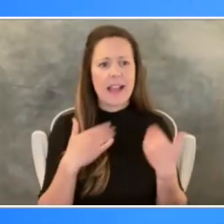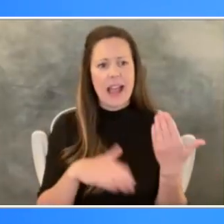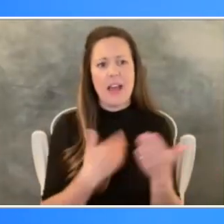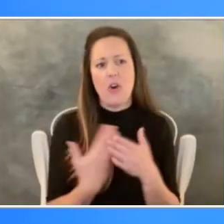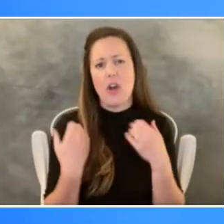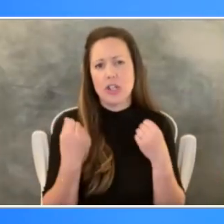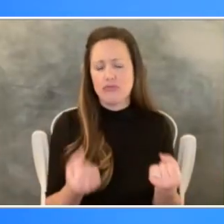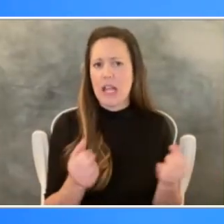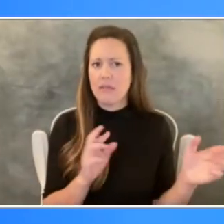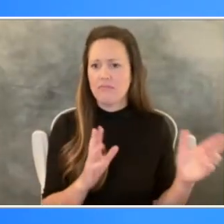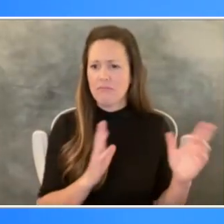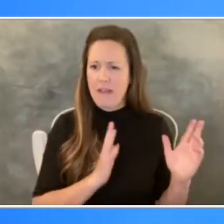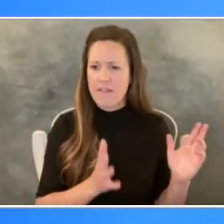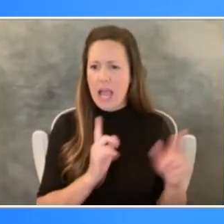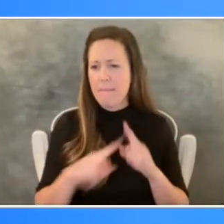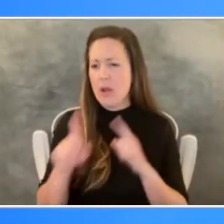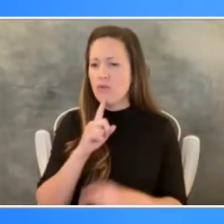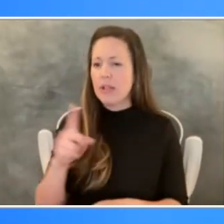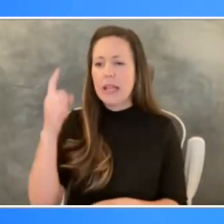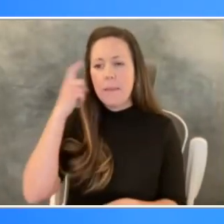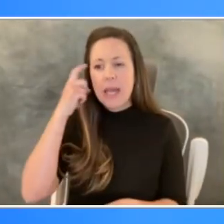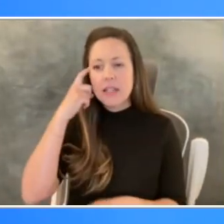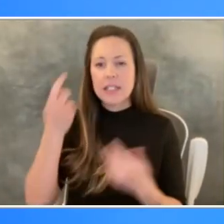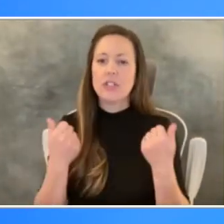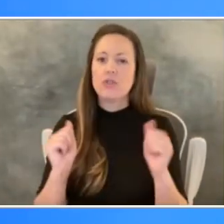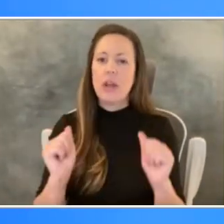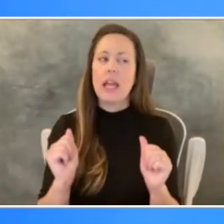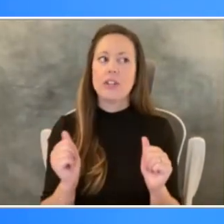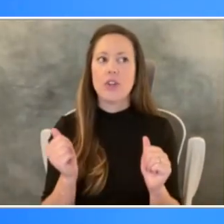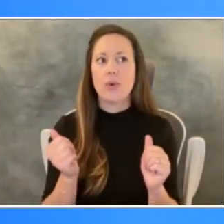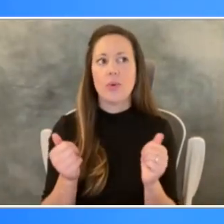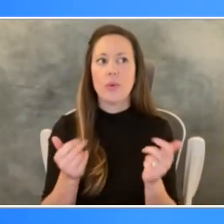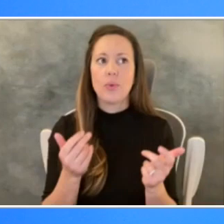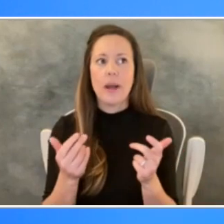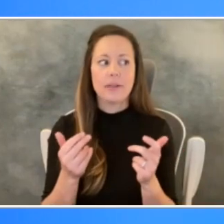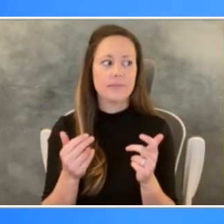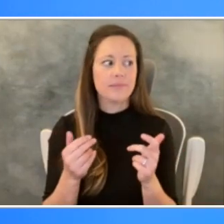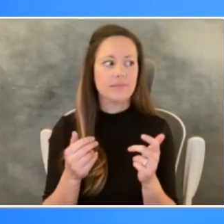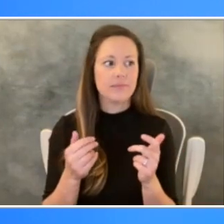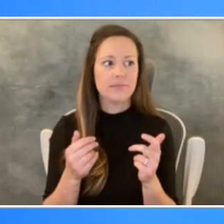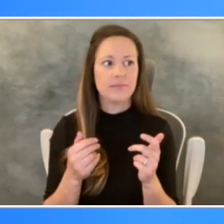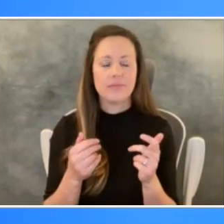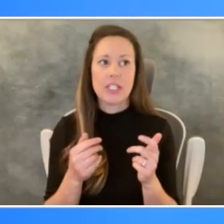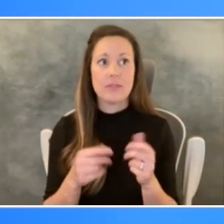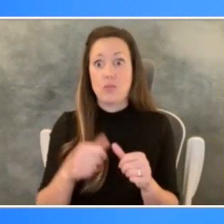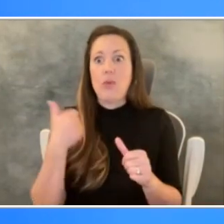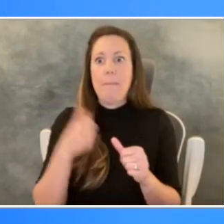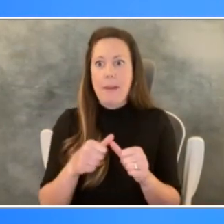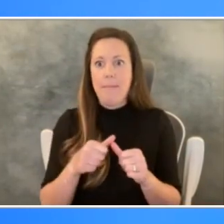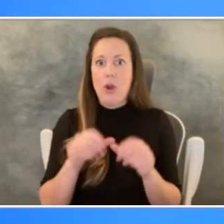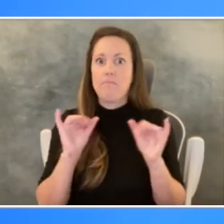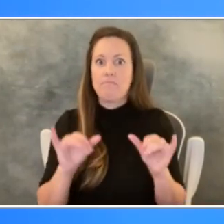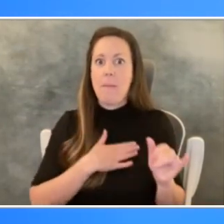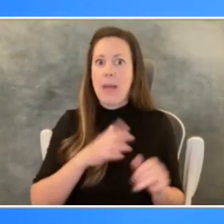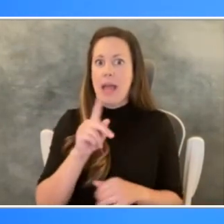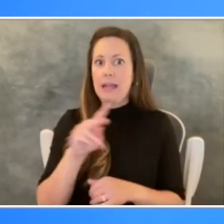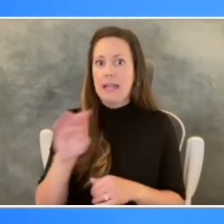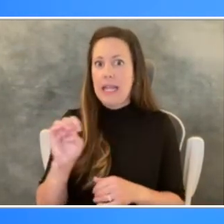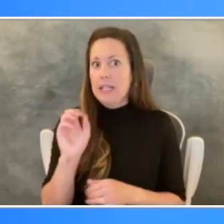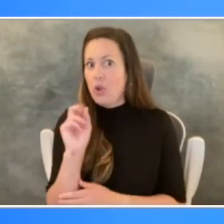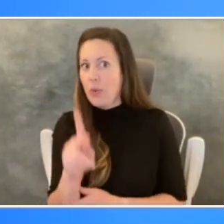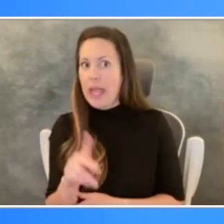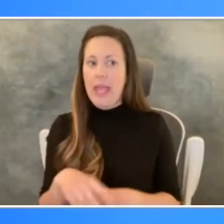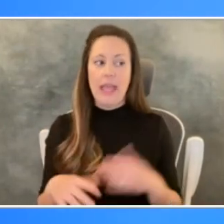just mentally, trying to assure myself that my knee's okay. It's just going through it